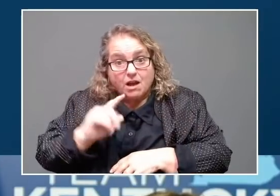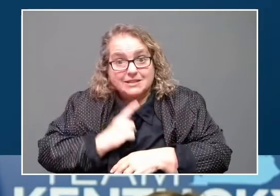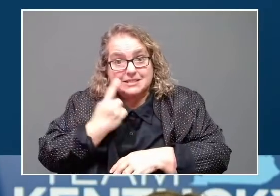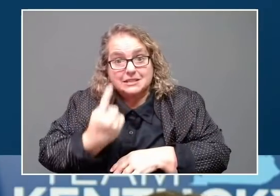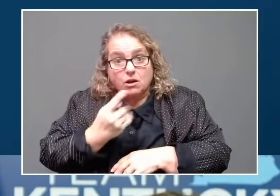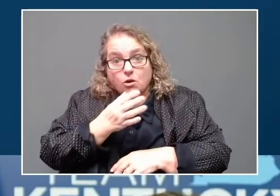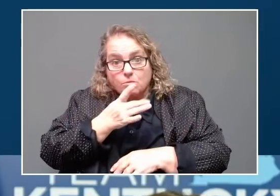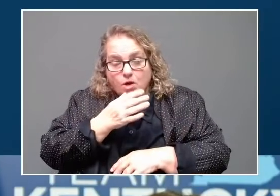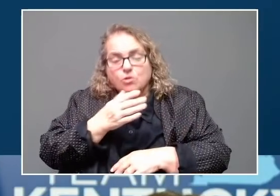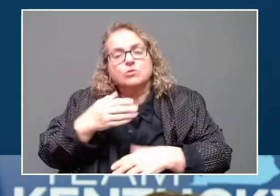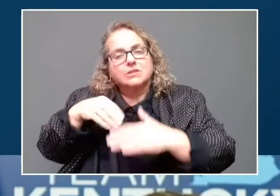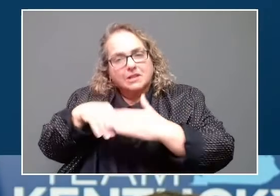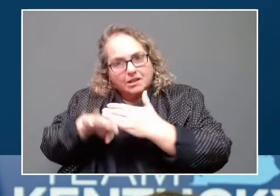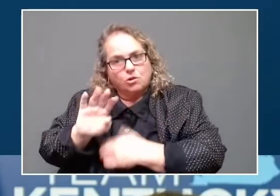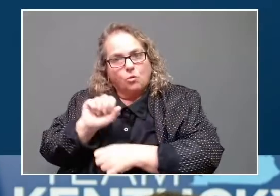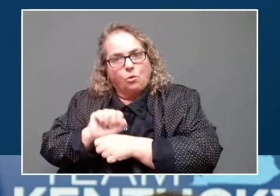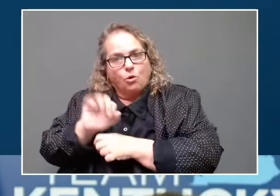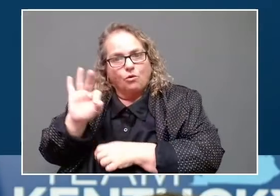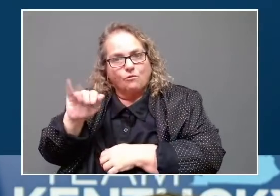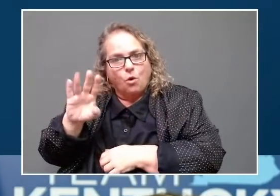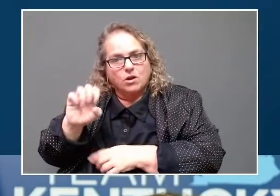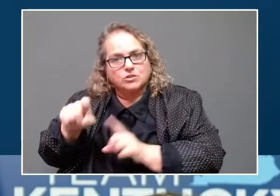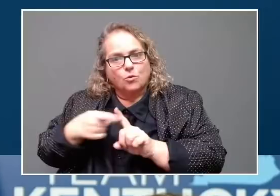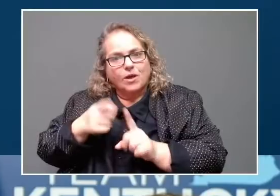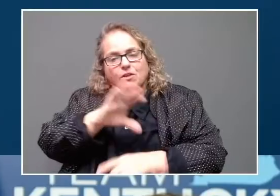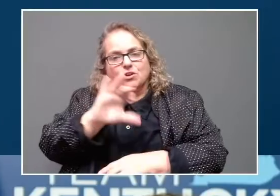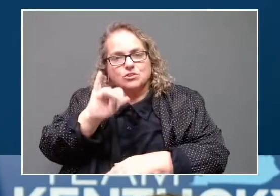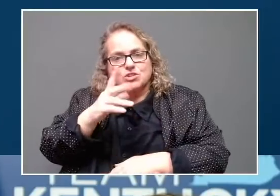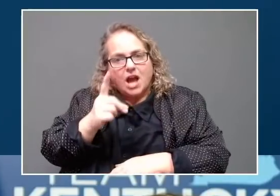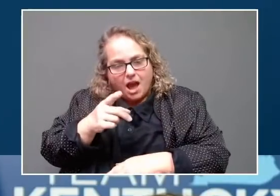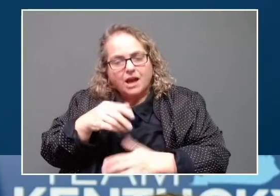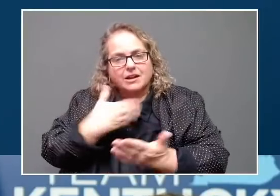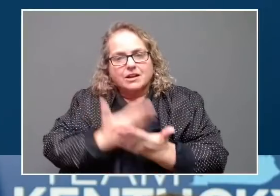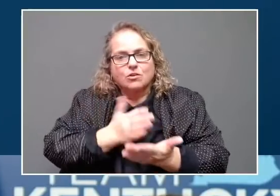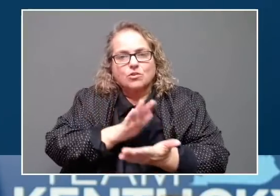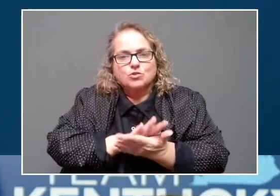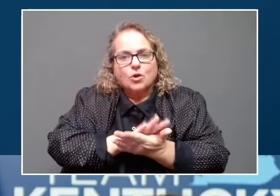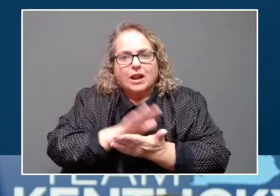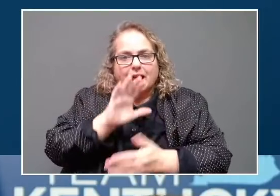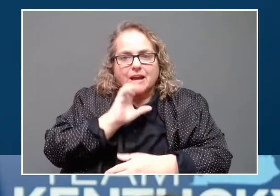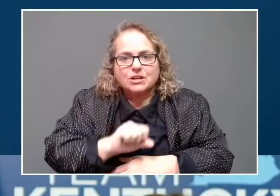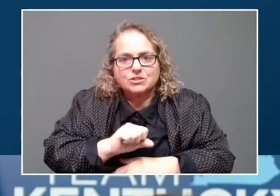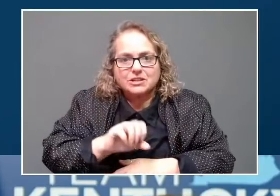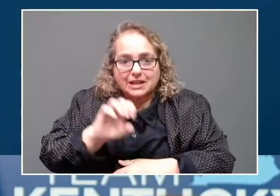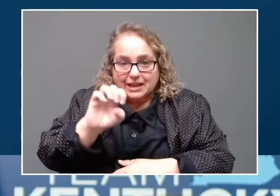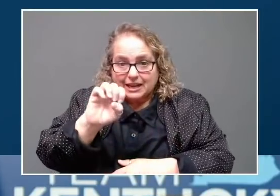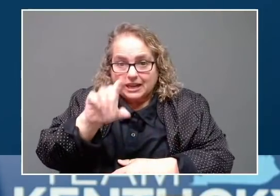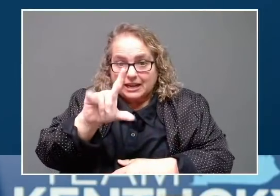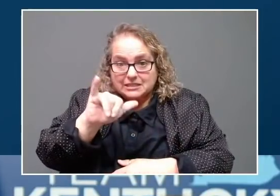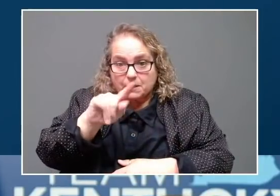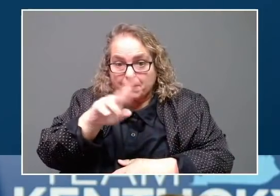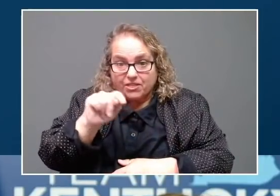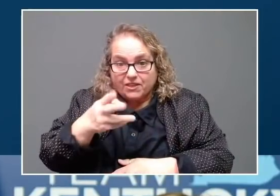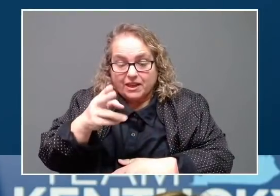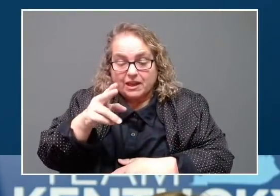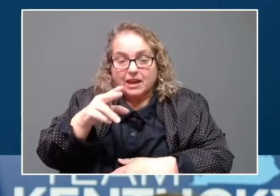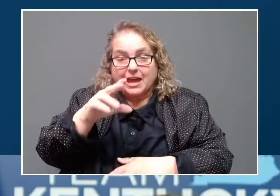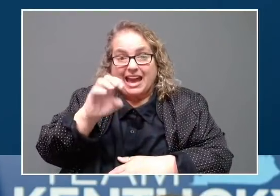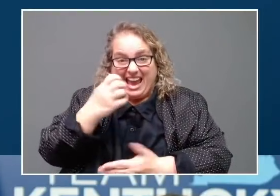when their child reached school age. Elizabeth Cascio, an economics professor at Dartmouth, said it